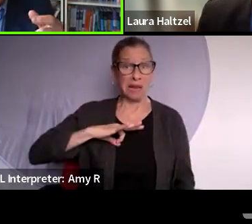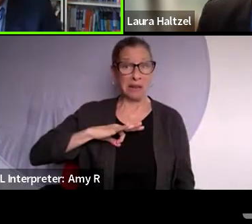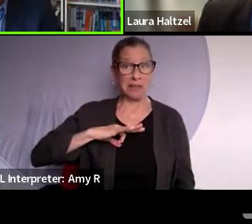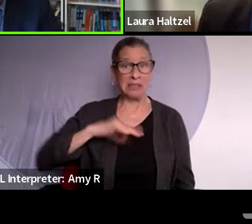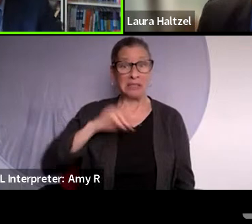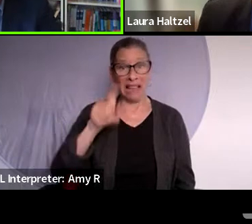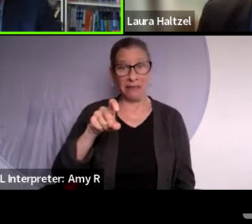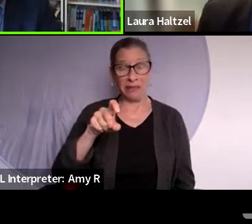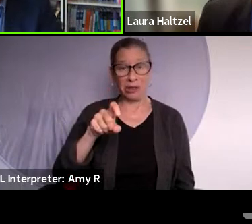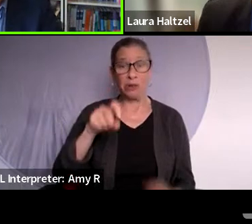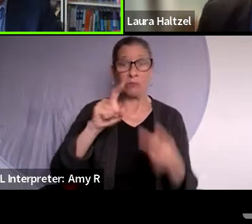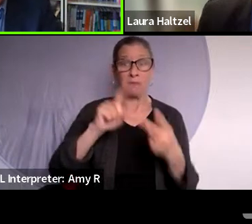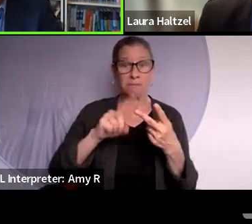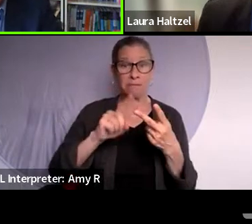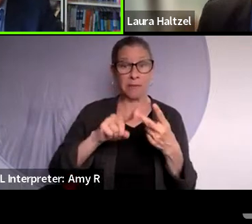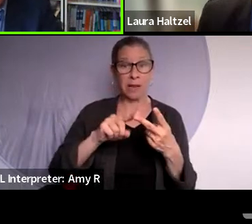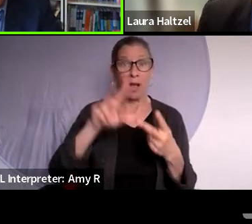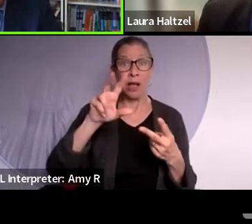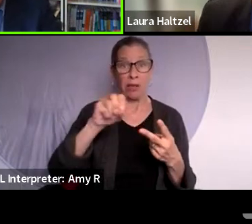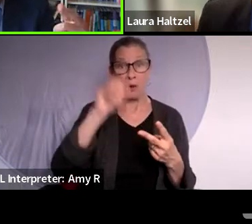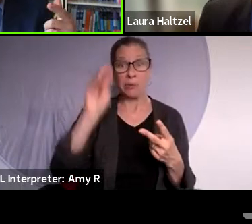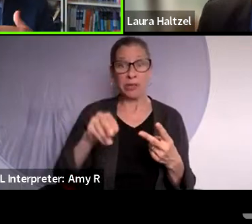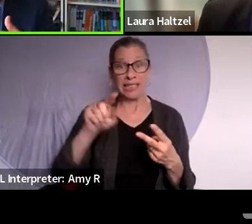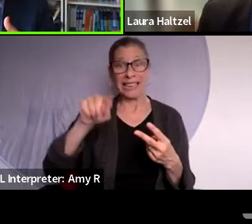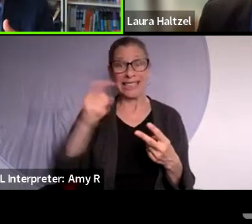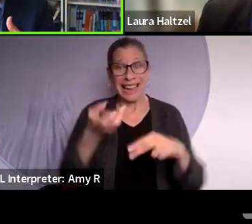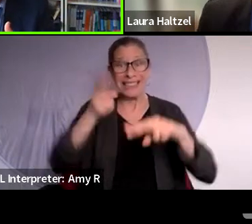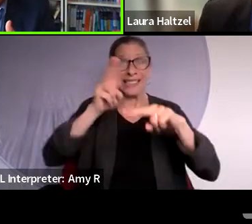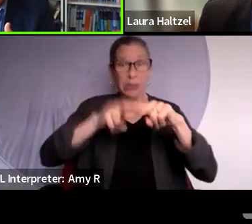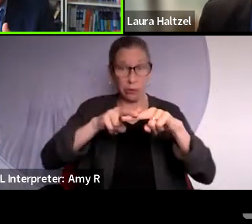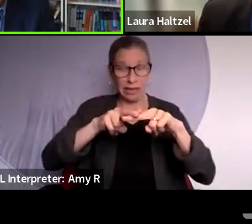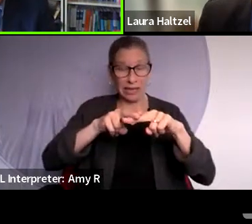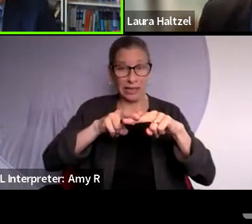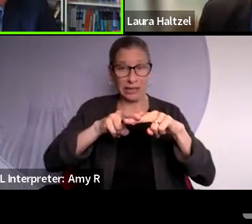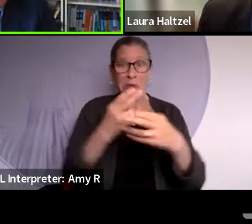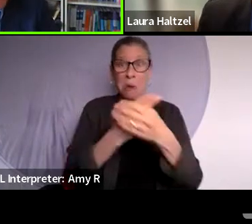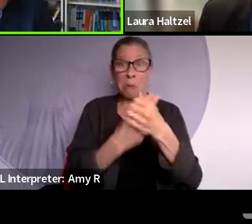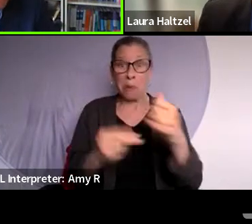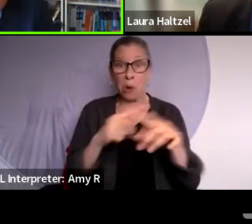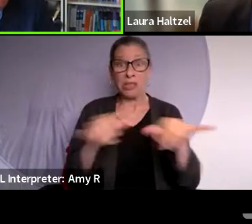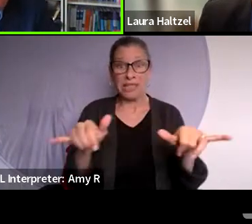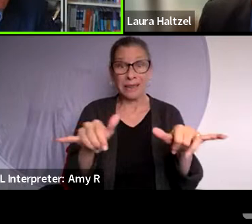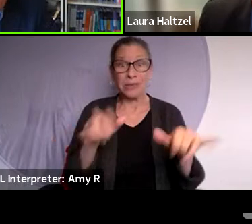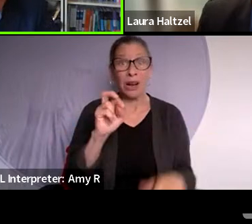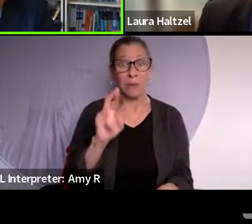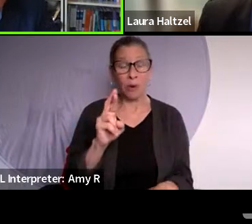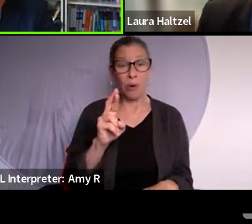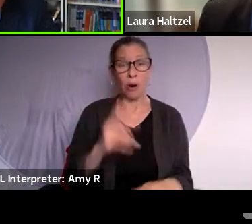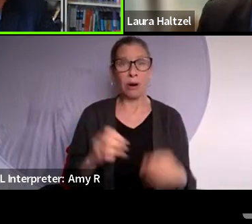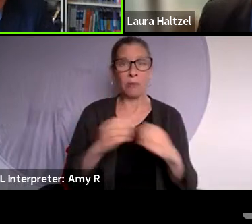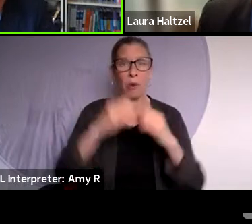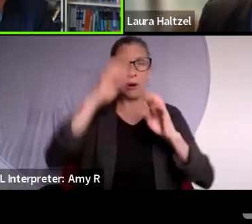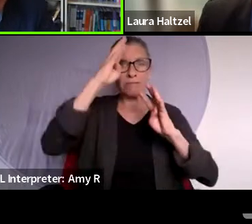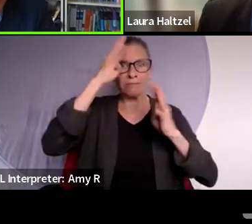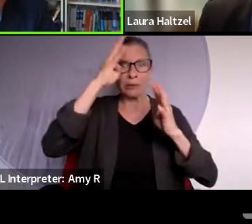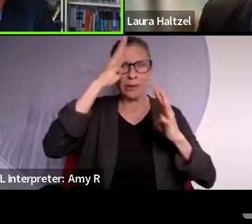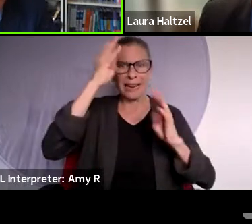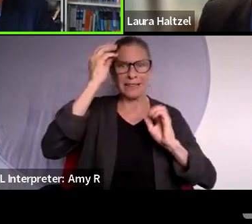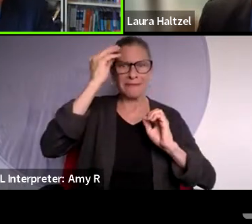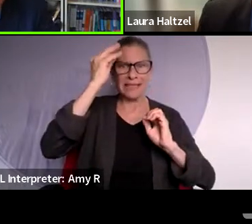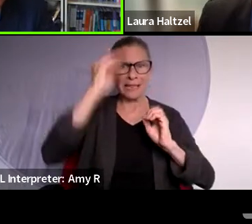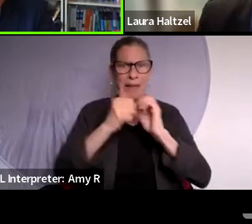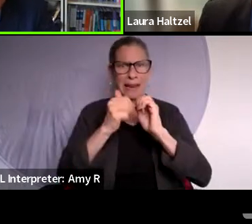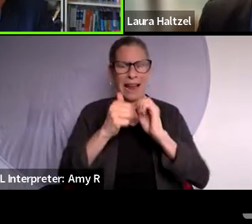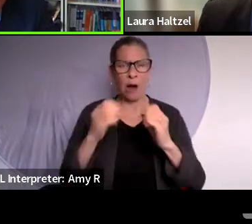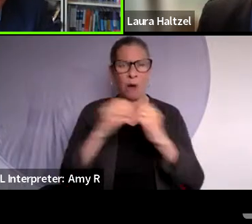form. You have to do a 33% tax increase, some combination of the two, or we got to get a little bit more creative, Dylan, and think about how we get in